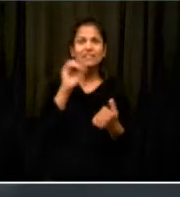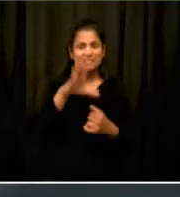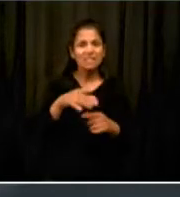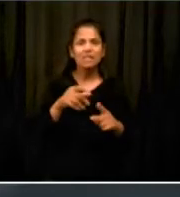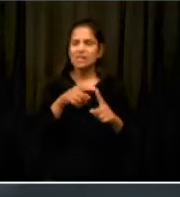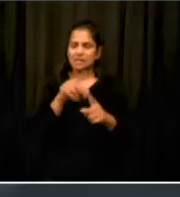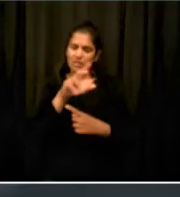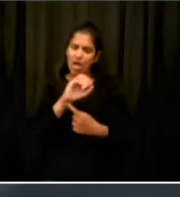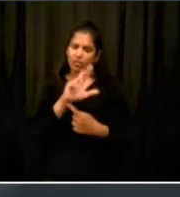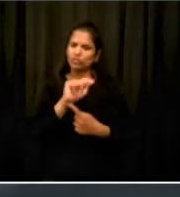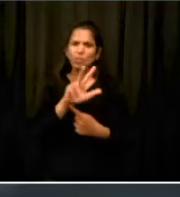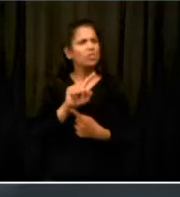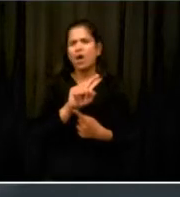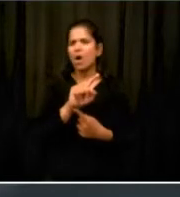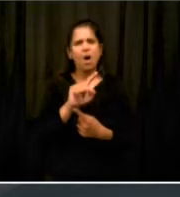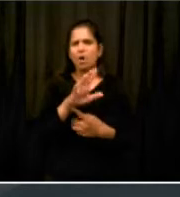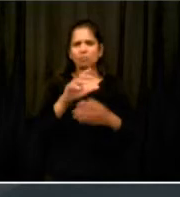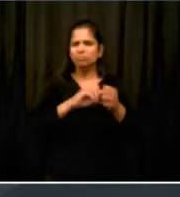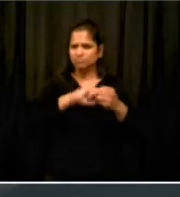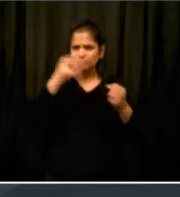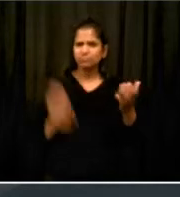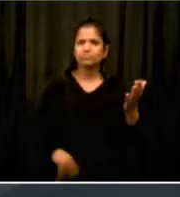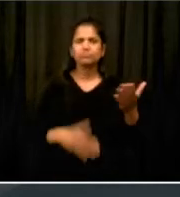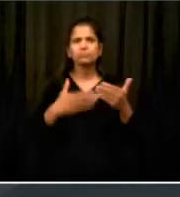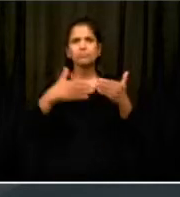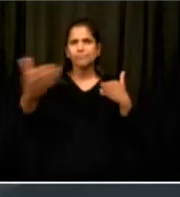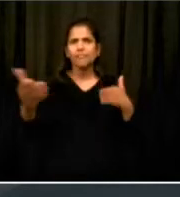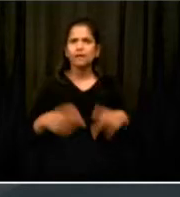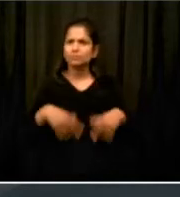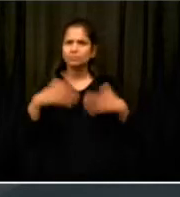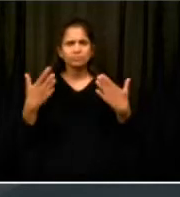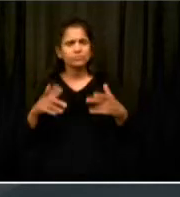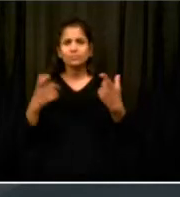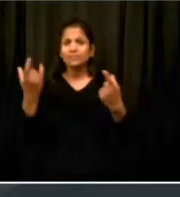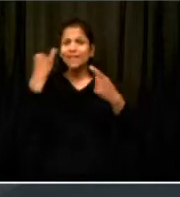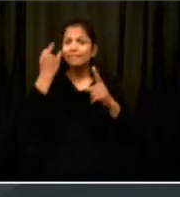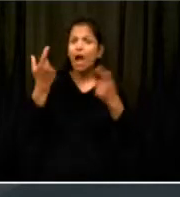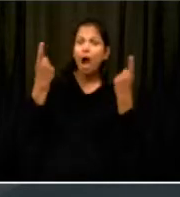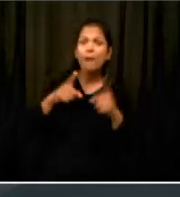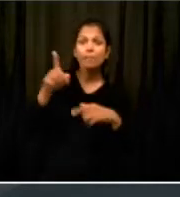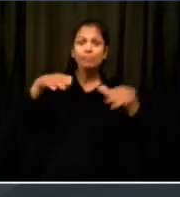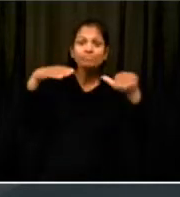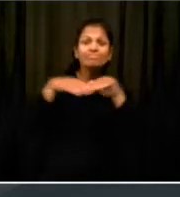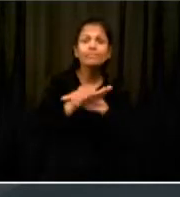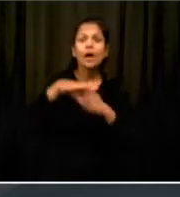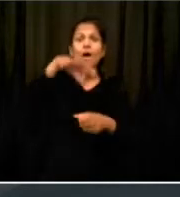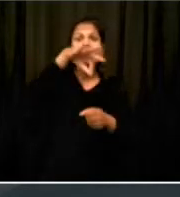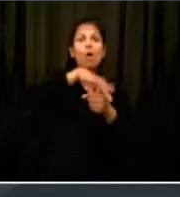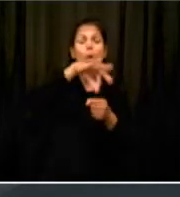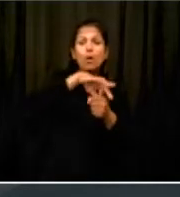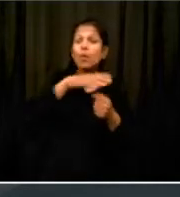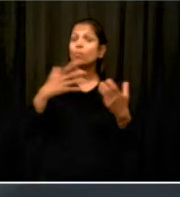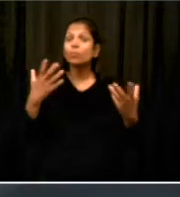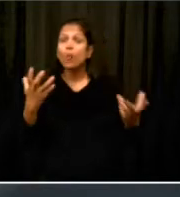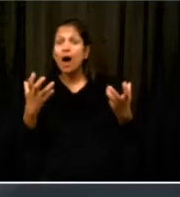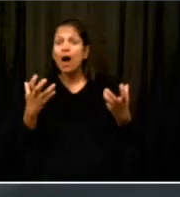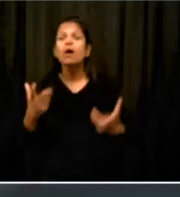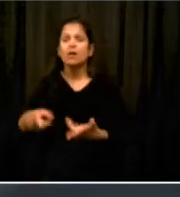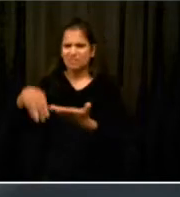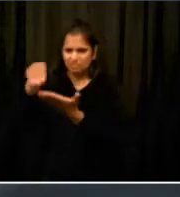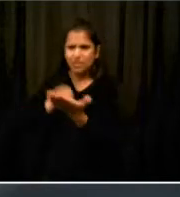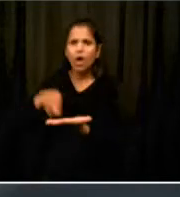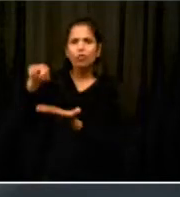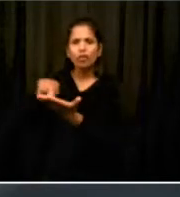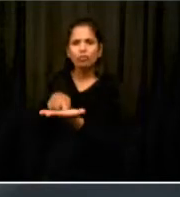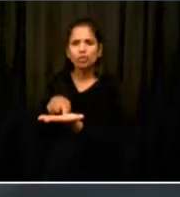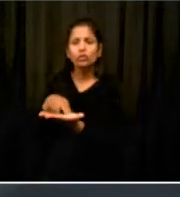see incessant efforts to undermine that from the president and the federal government. Look, again, why does the census matter? Because it determines how much federal